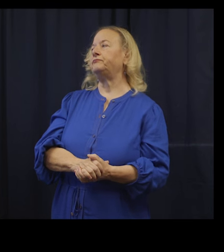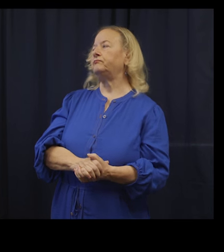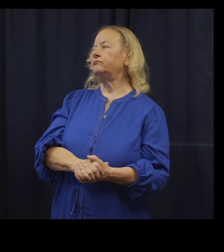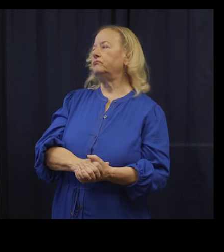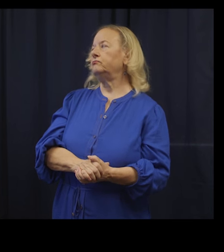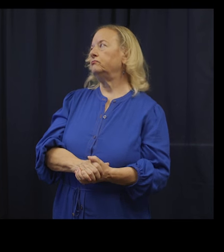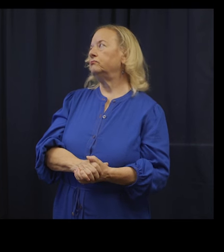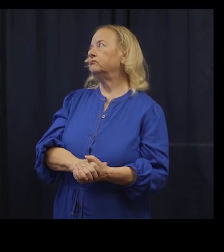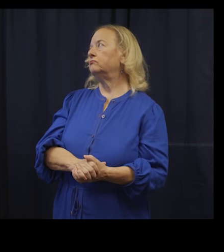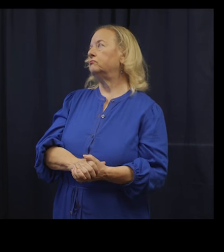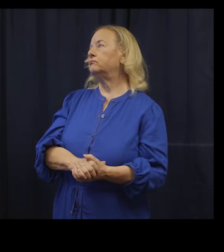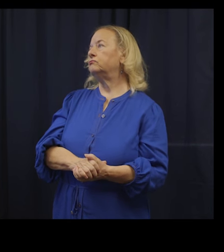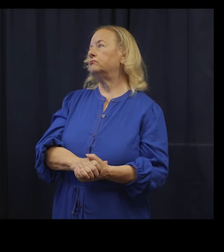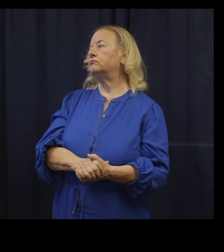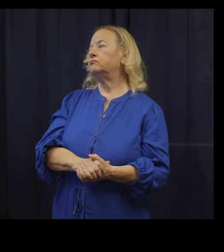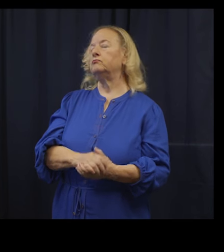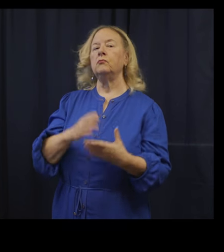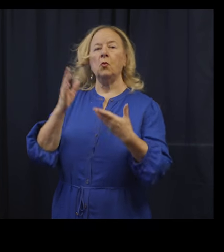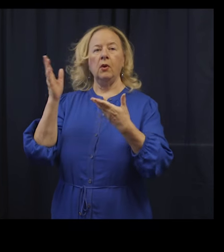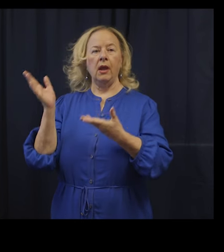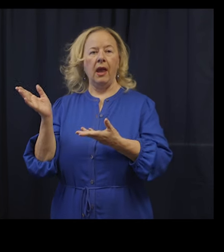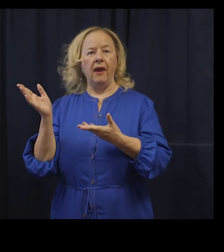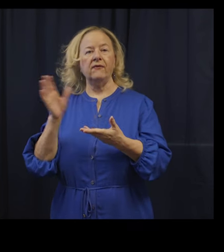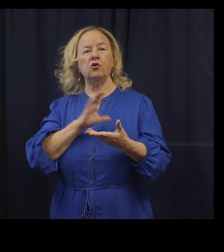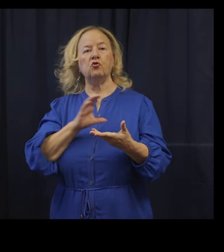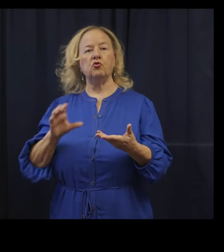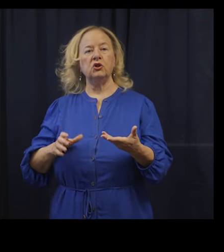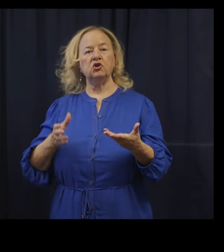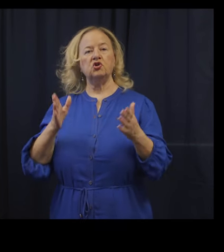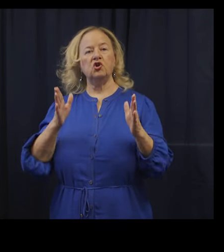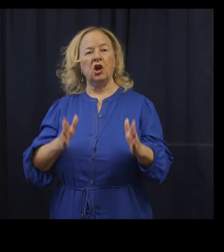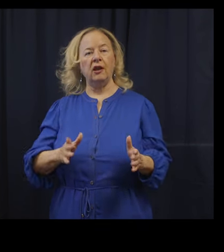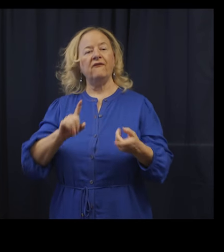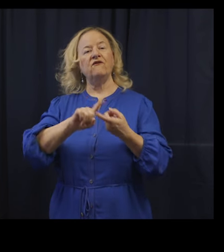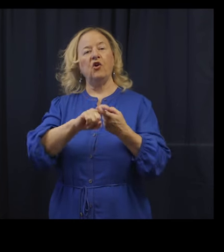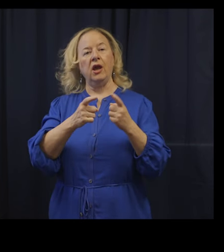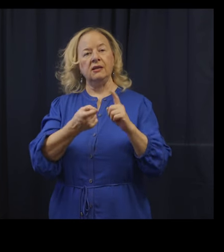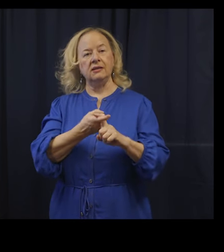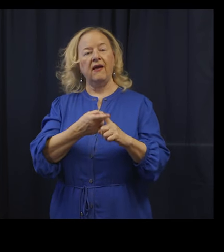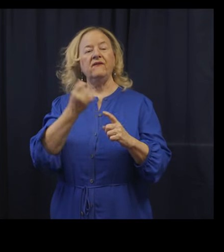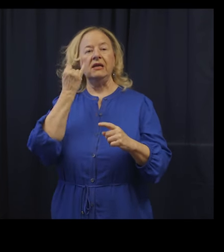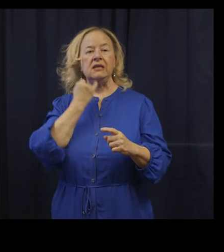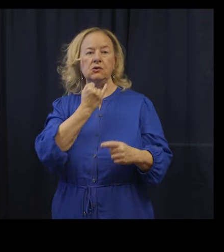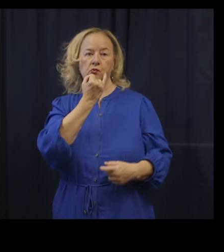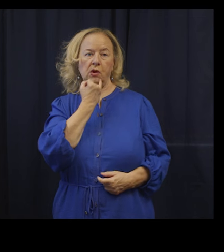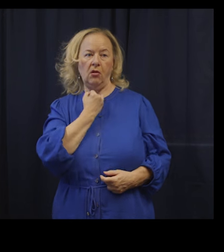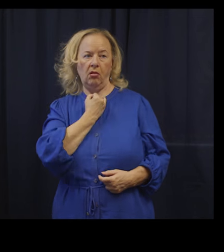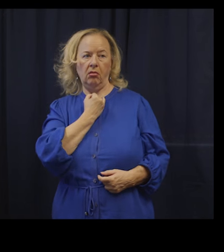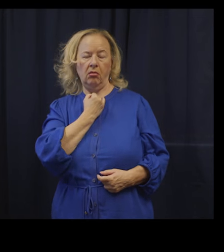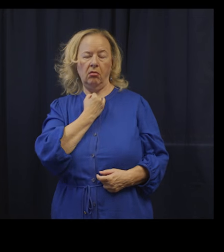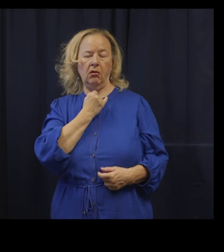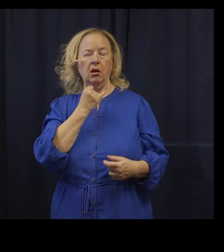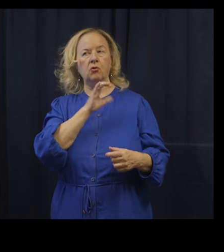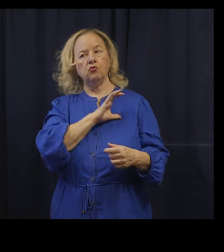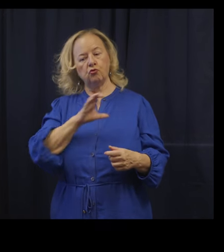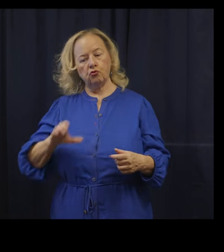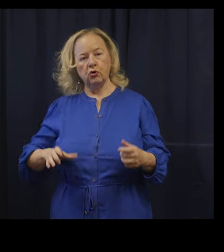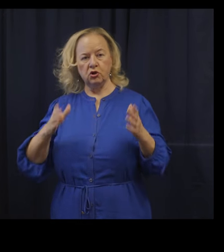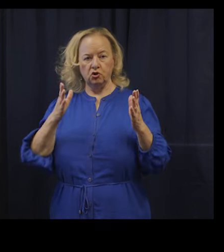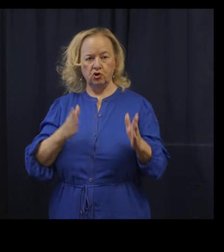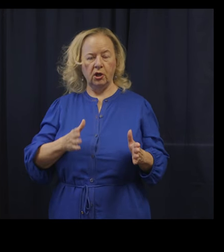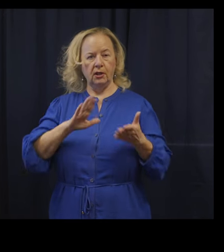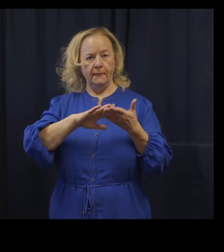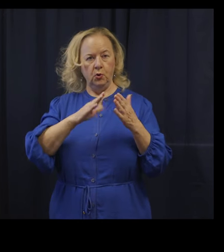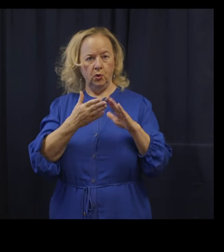on up, we have the Christian Friends of Israel, of Christian communities,